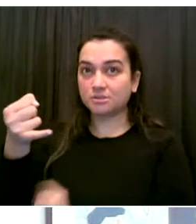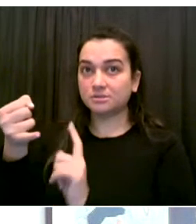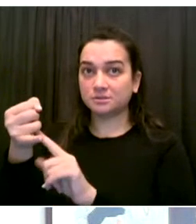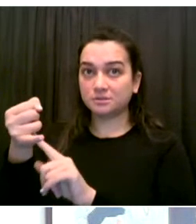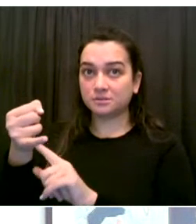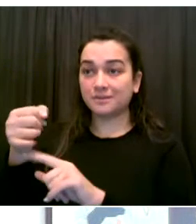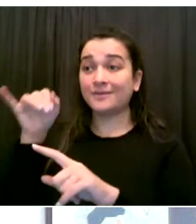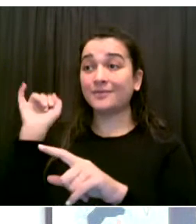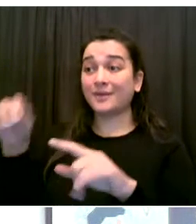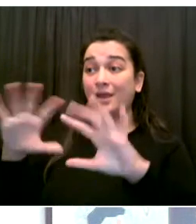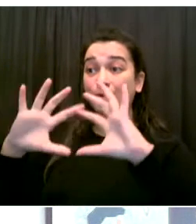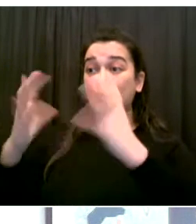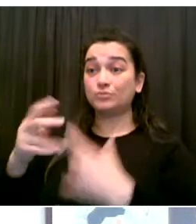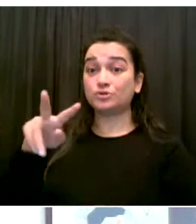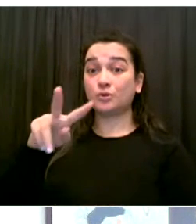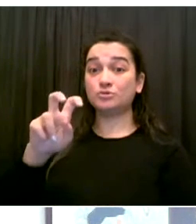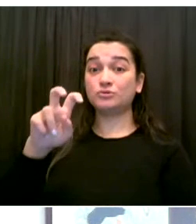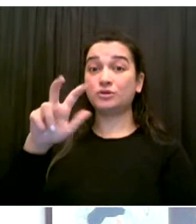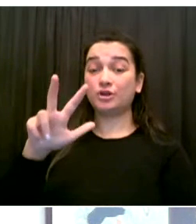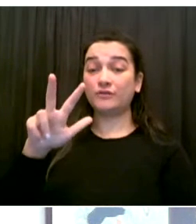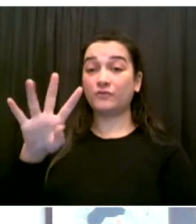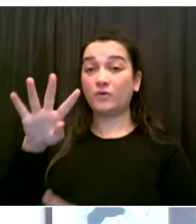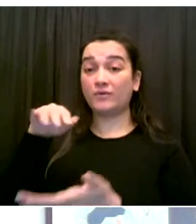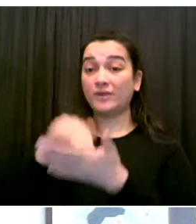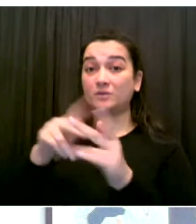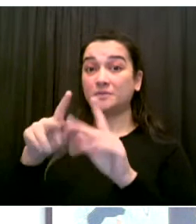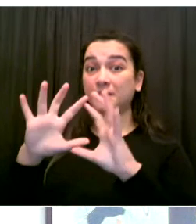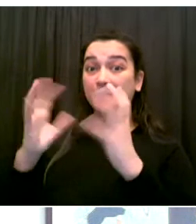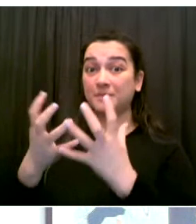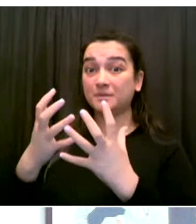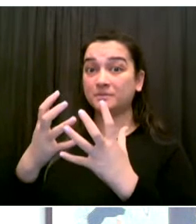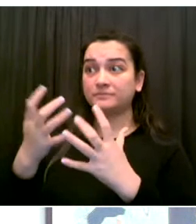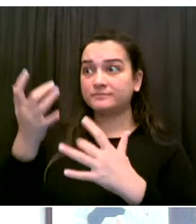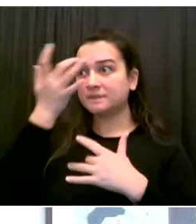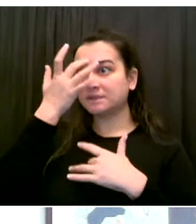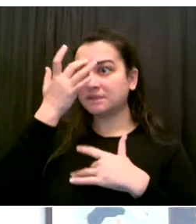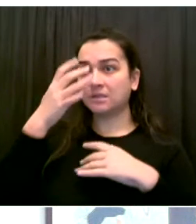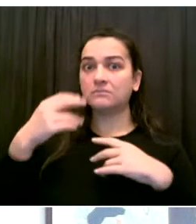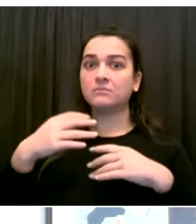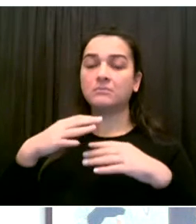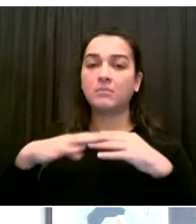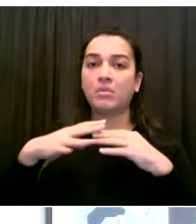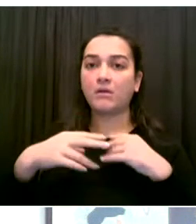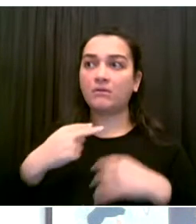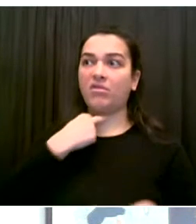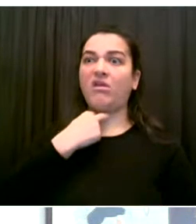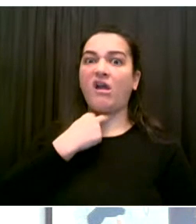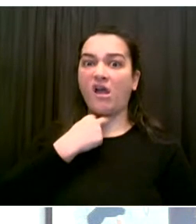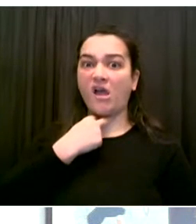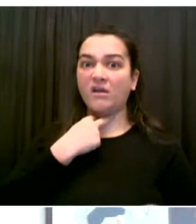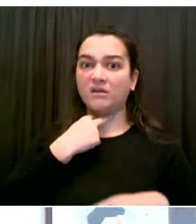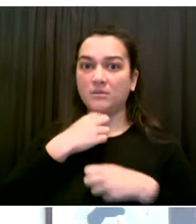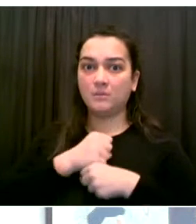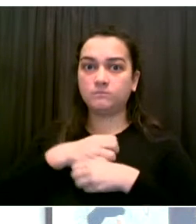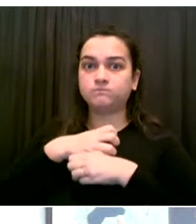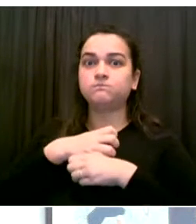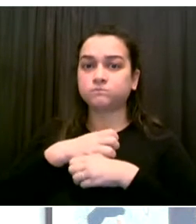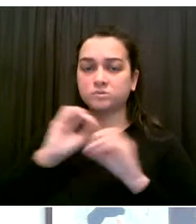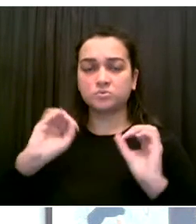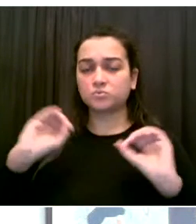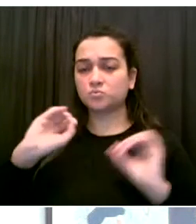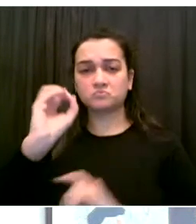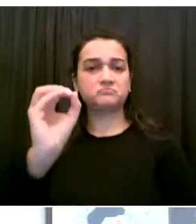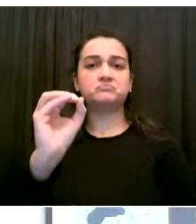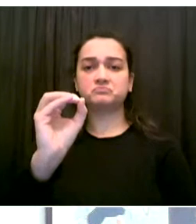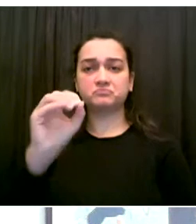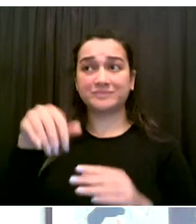similar reports to what was shared from the FDA and the CDC about this specific type of blood clot which is